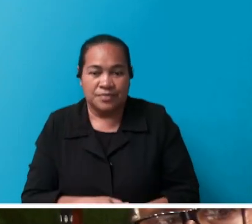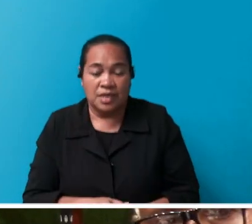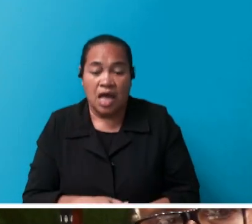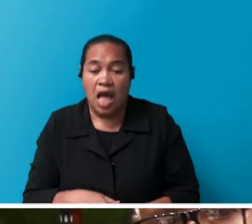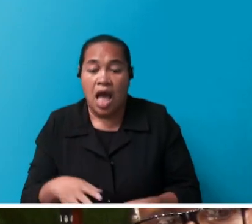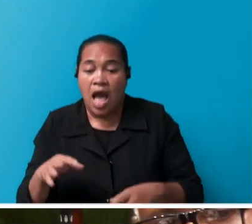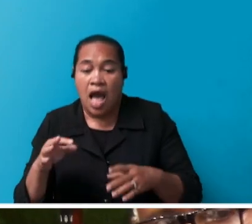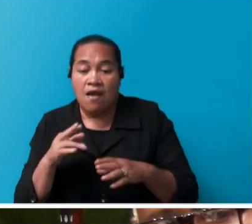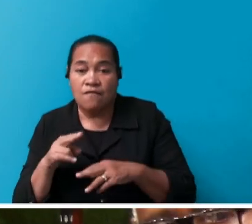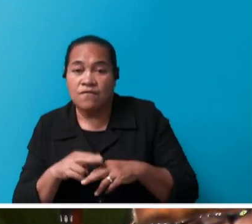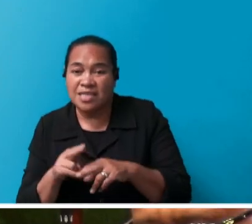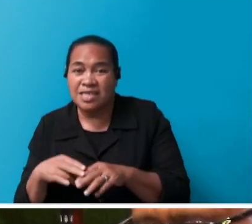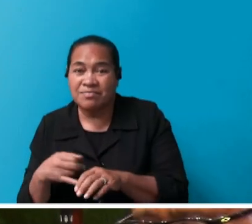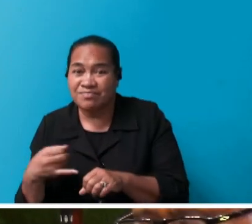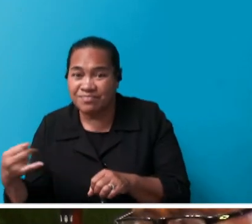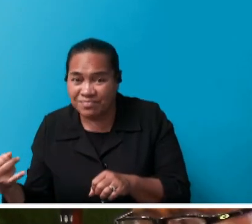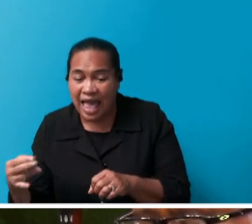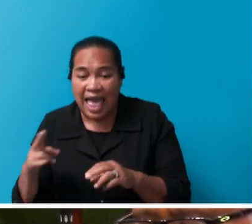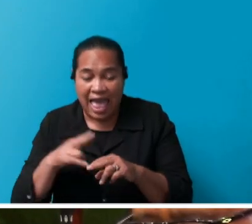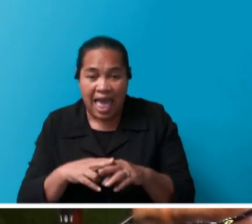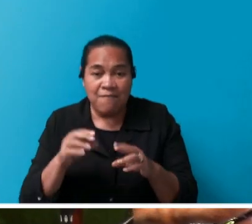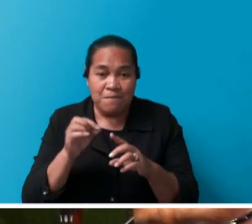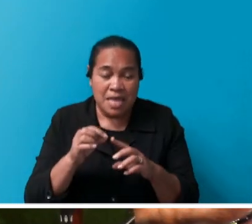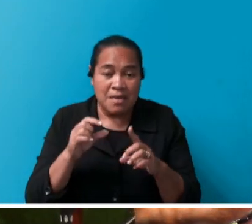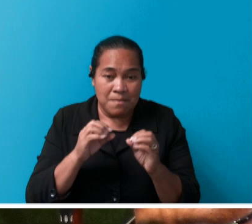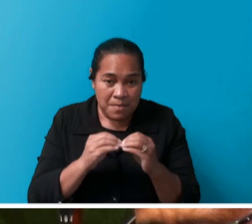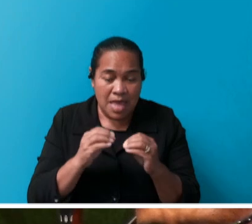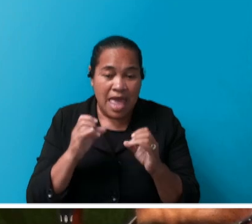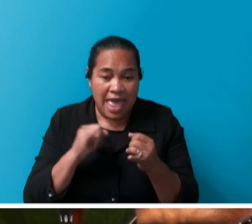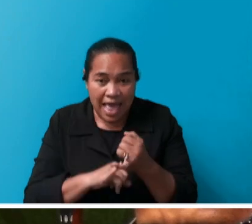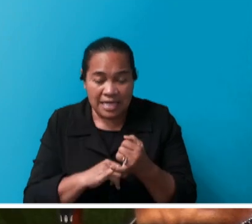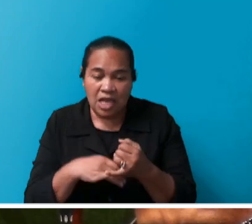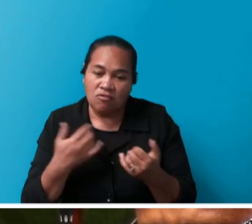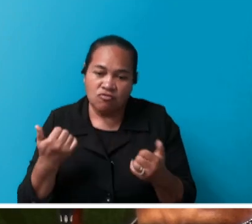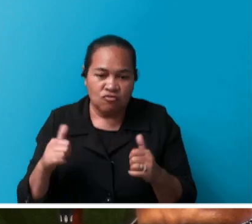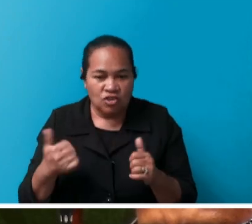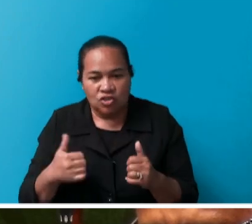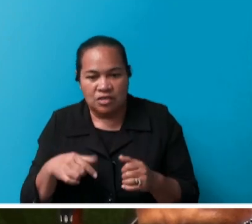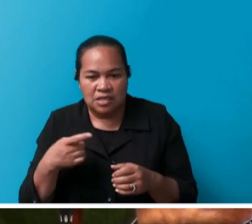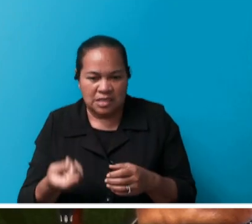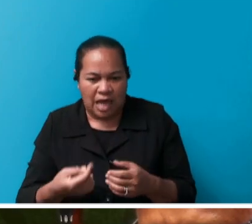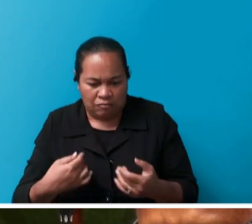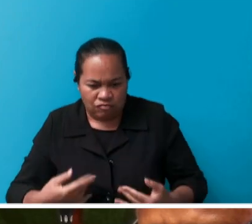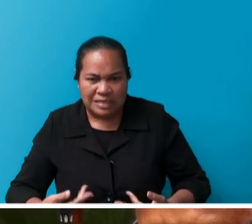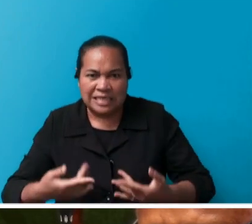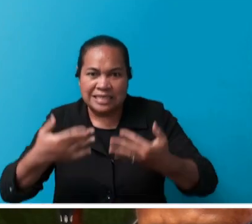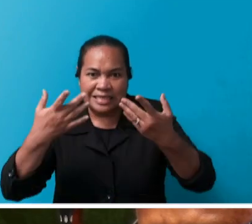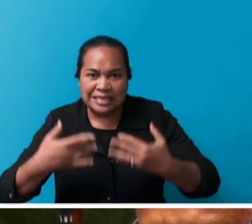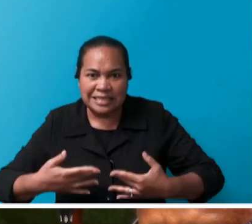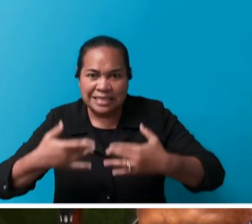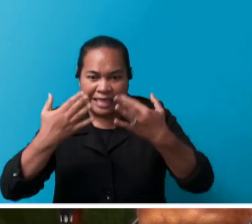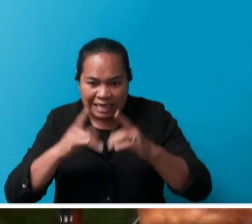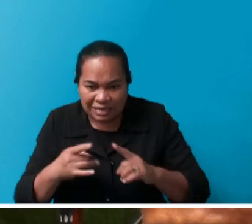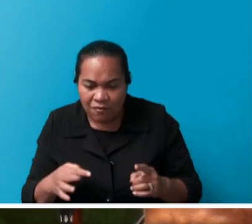and Biological Services, FPBS, have completed the rollout of the M Supply Inventory Management System for